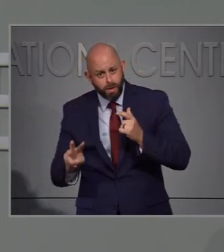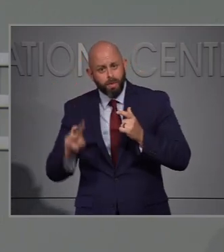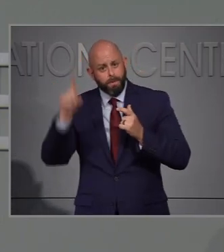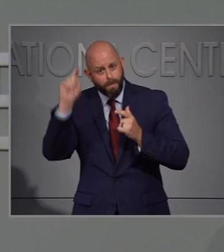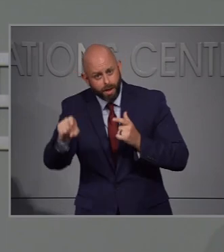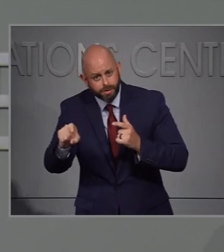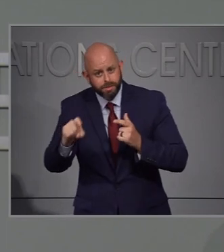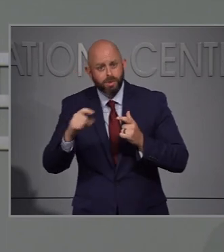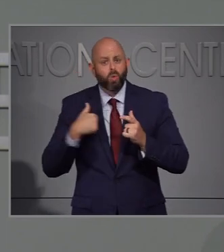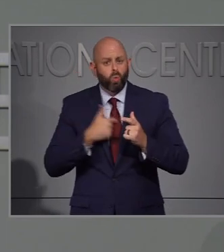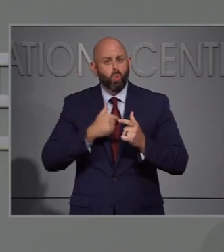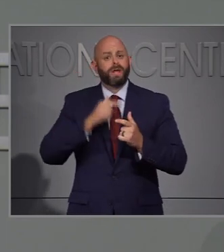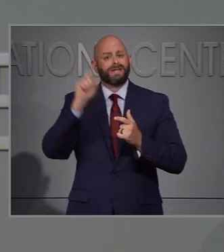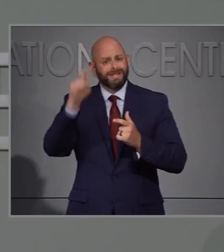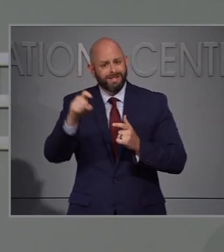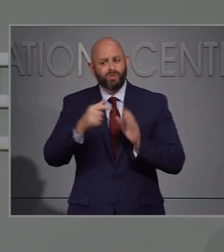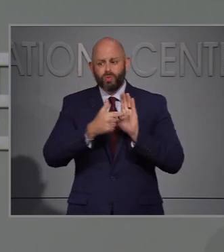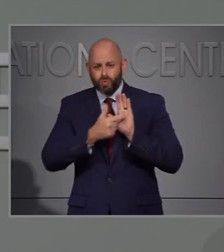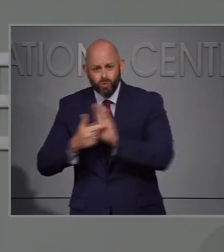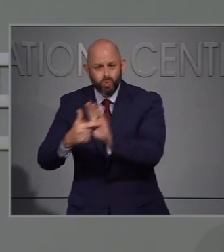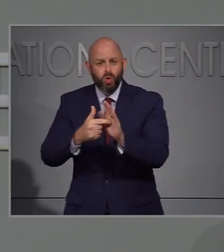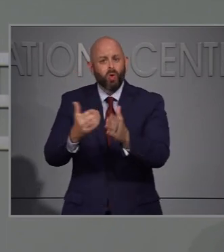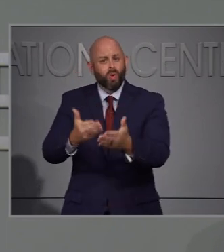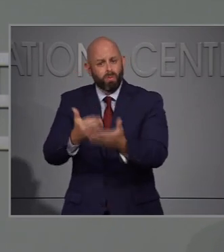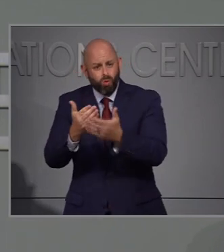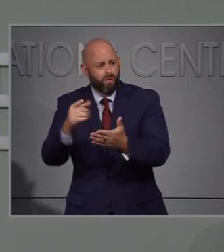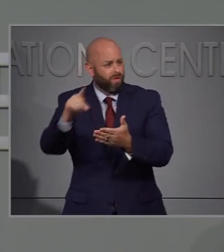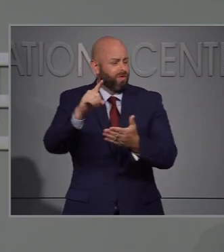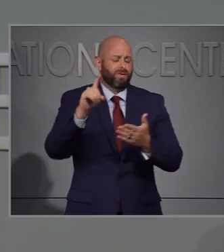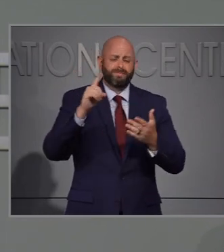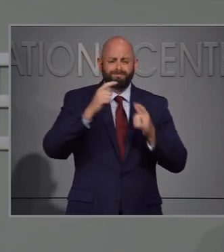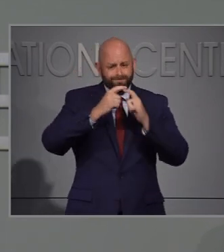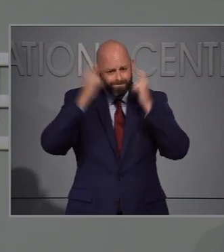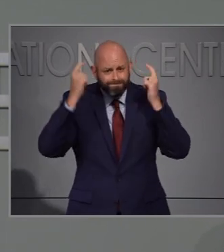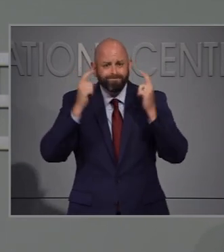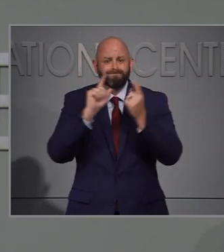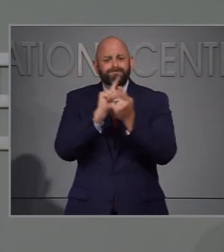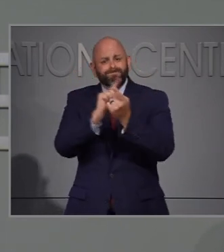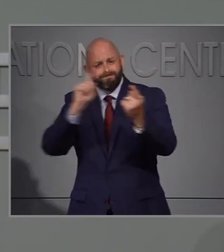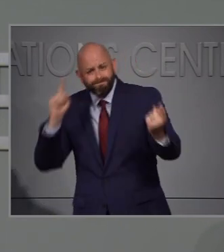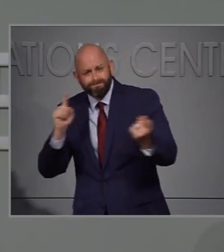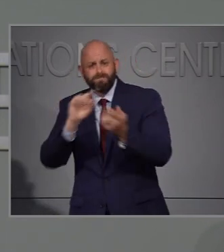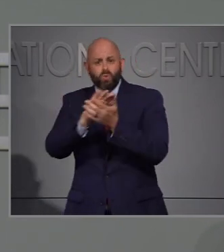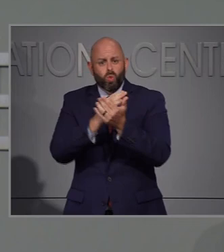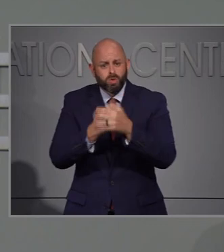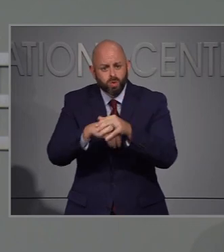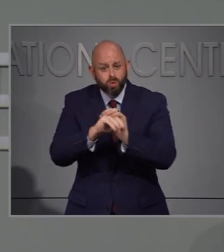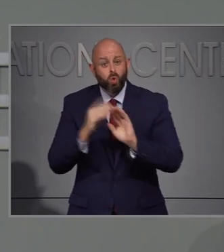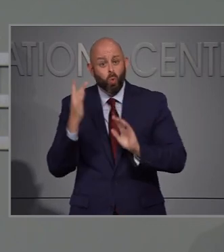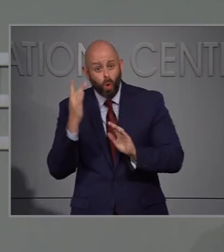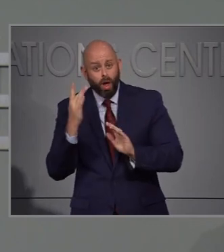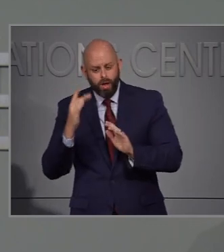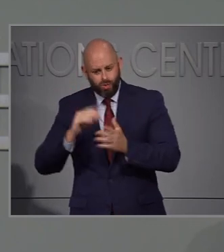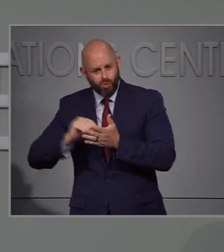our mask, washing our hands, and staying 6 feet apart so that they can return to school.